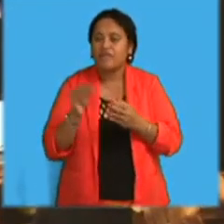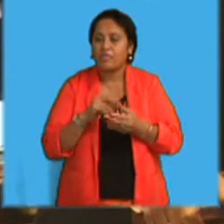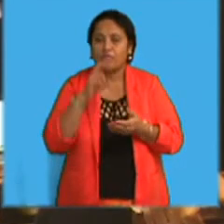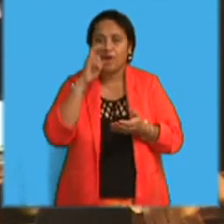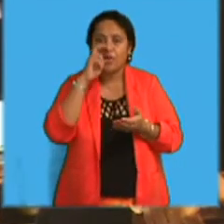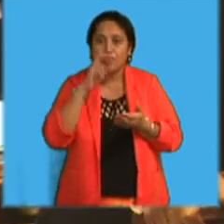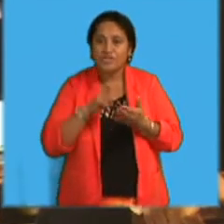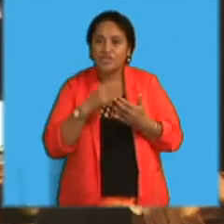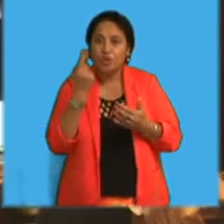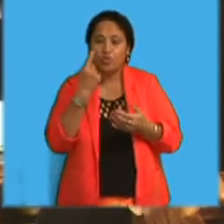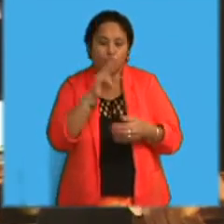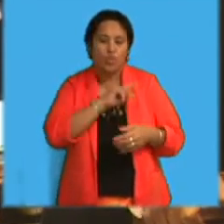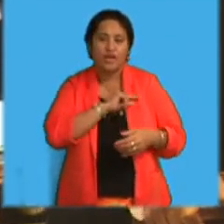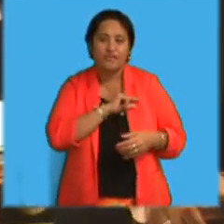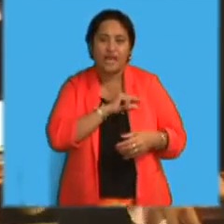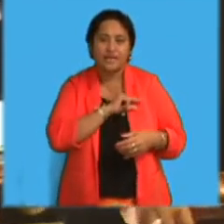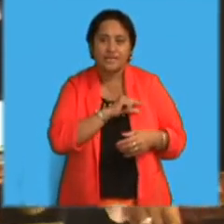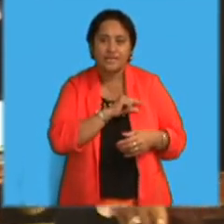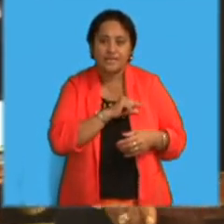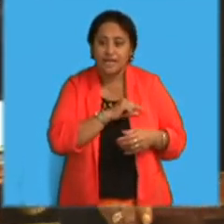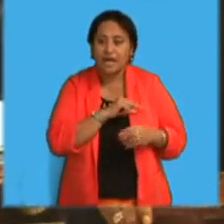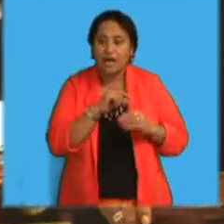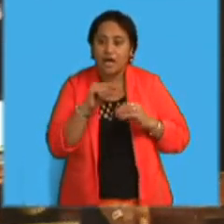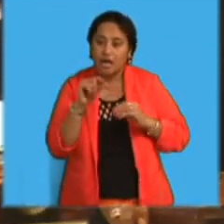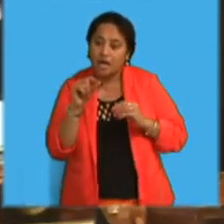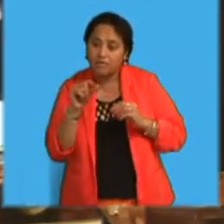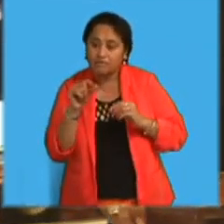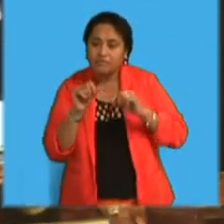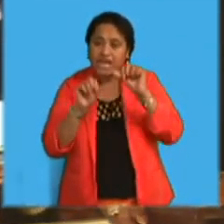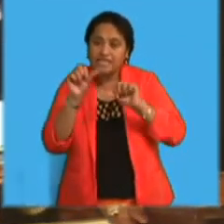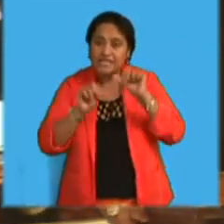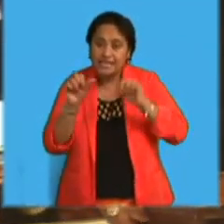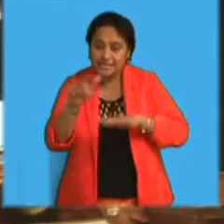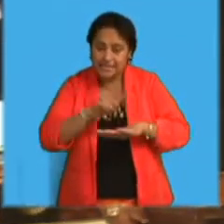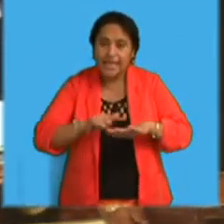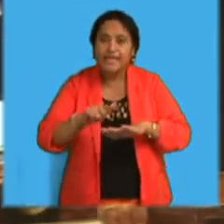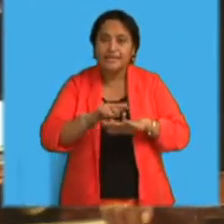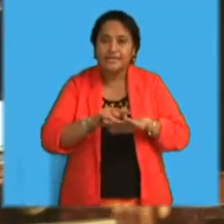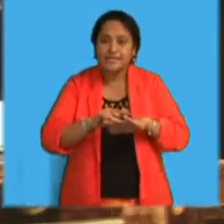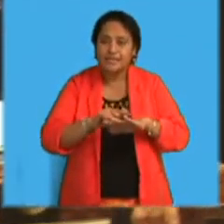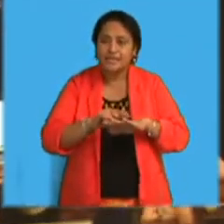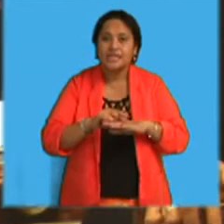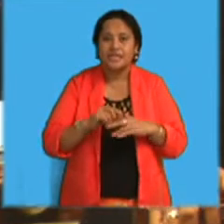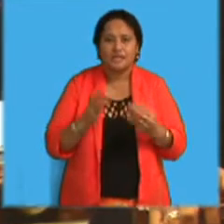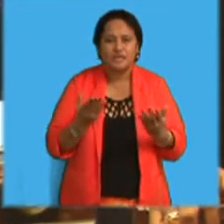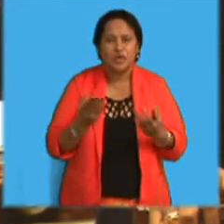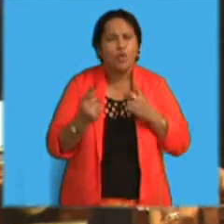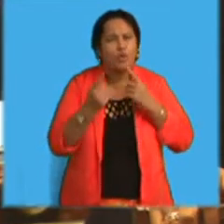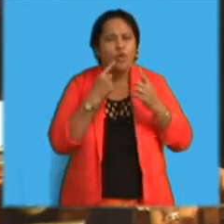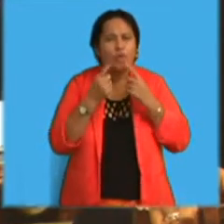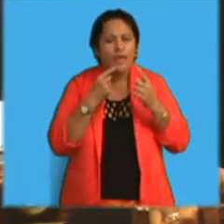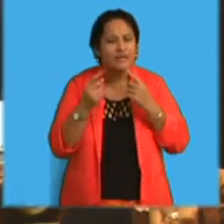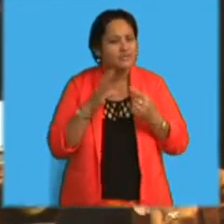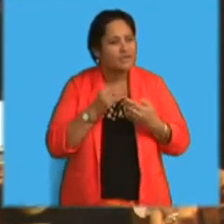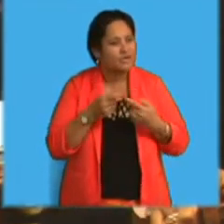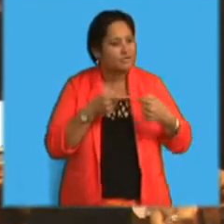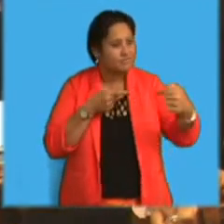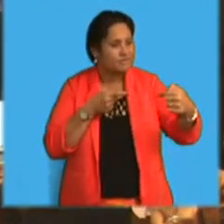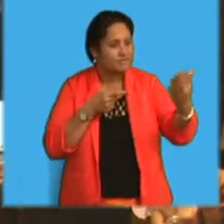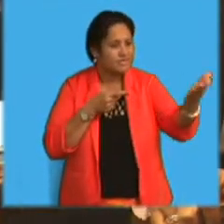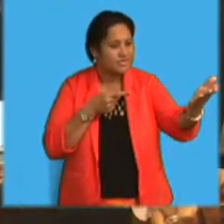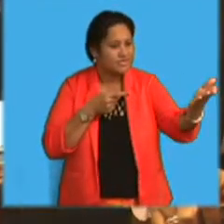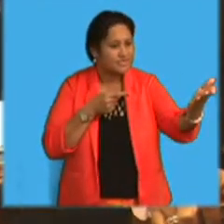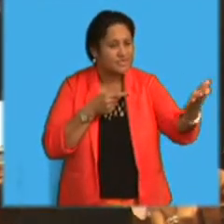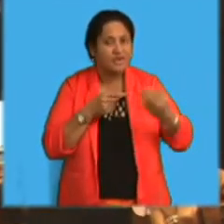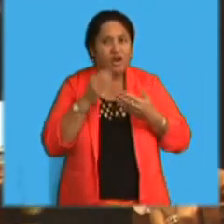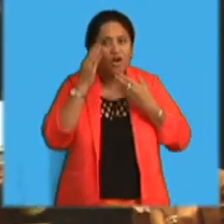and ethical standards in general. Contrary, Madam Speaker, to comments made by the Honourable Dulaki Virata, Madam Speaker, the rights